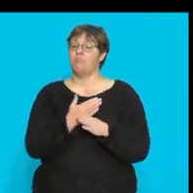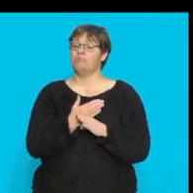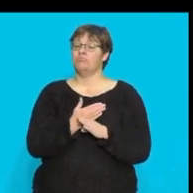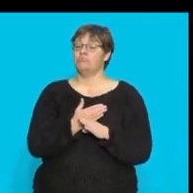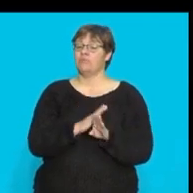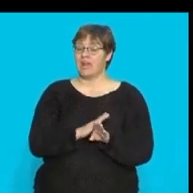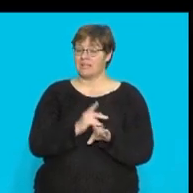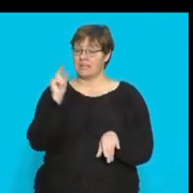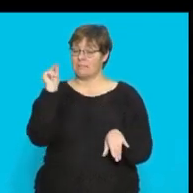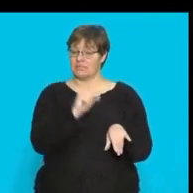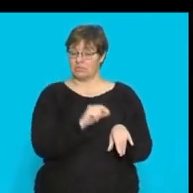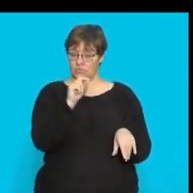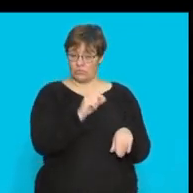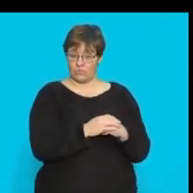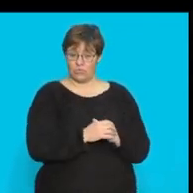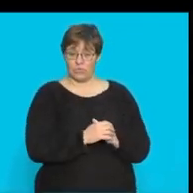the mosquito